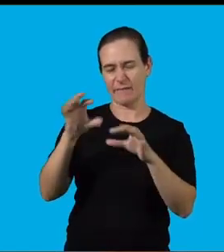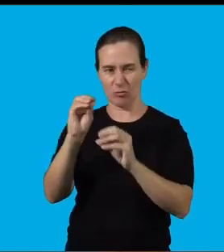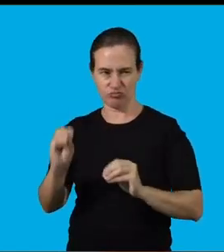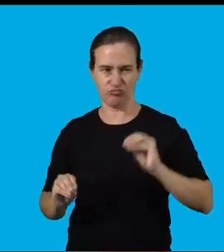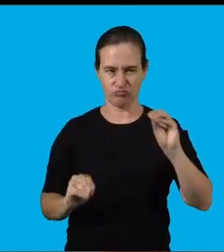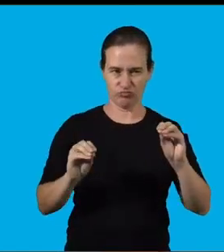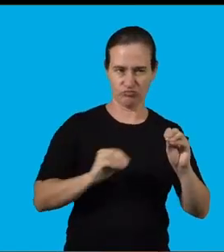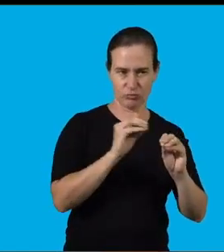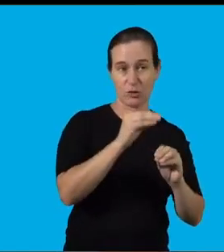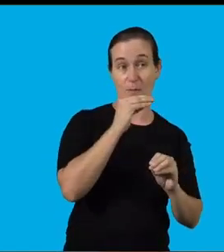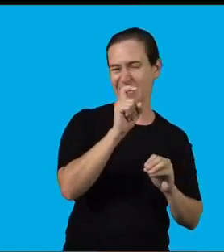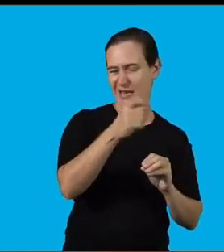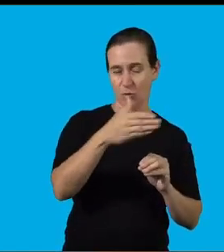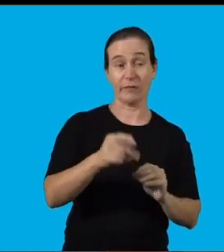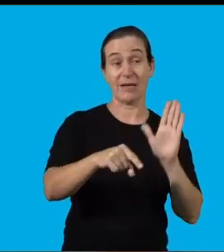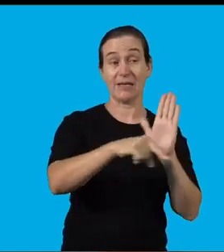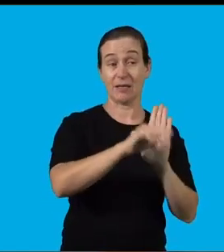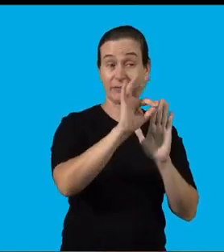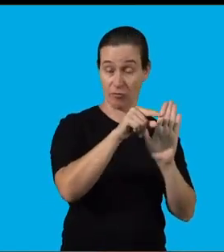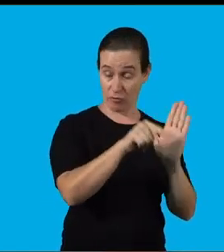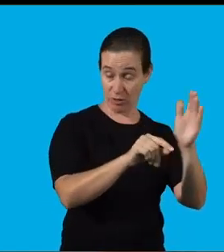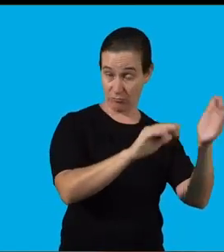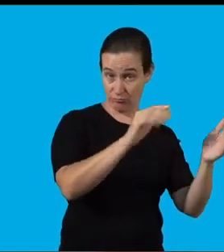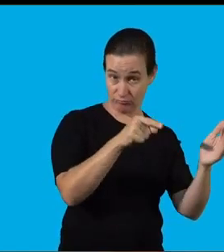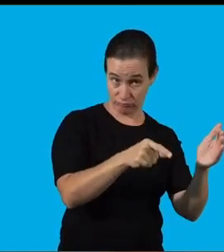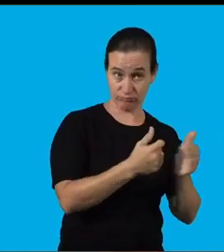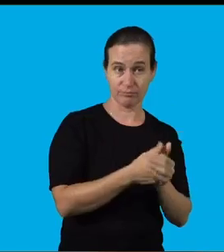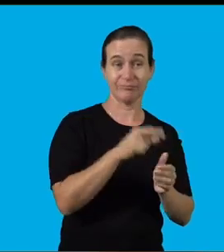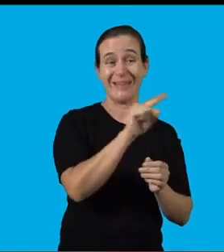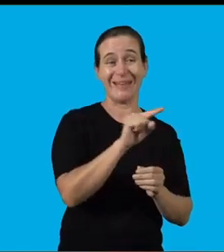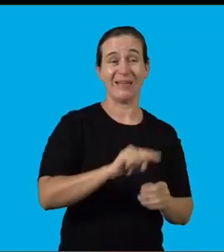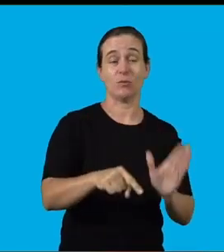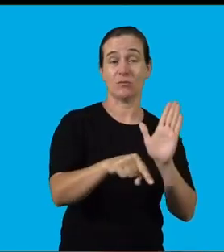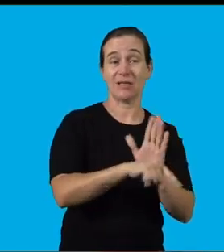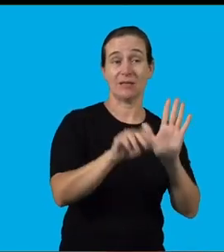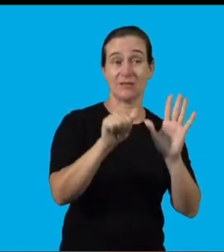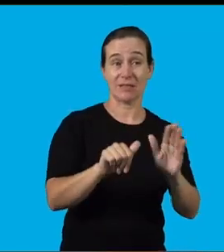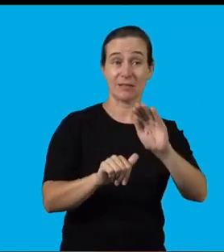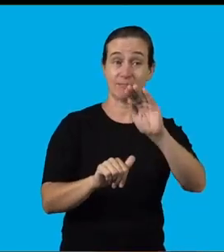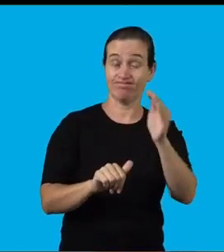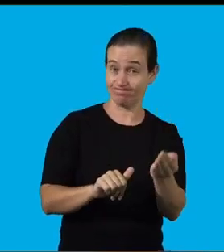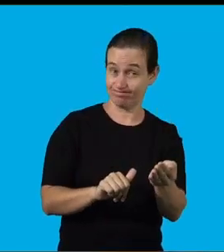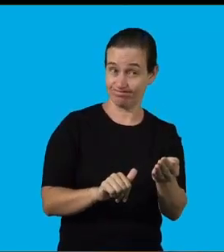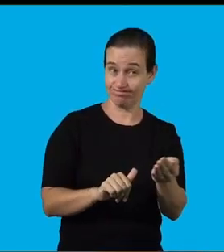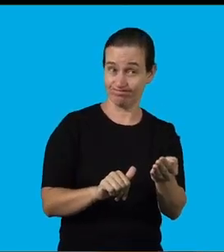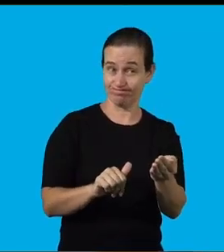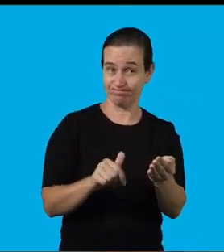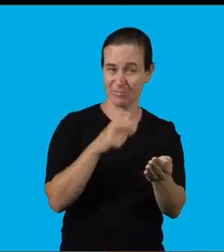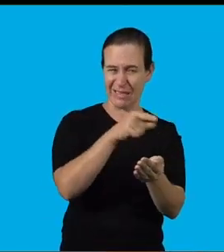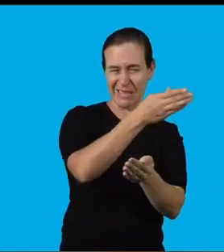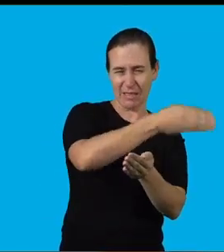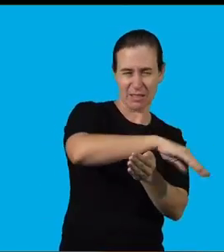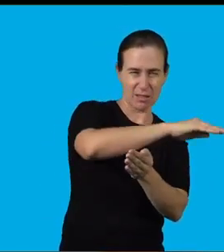substituting -3 in place of x. So we get -6 into, if I'm going to square it at the same